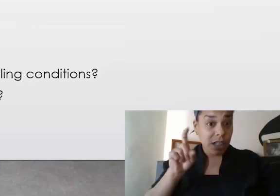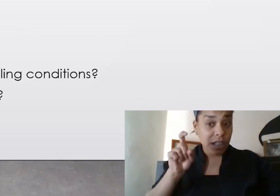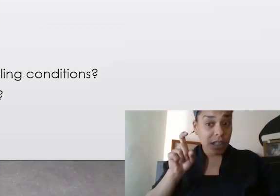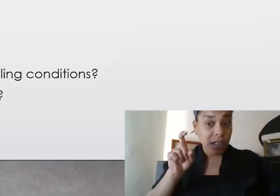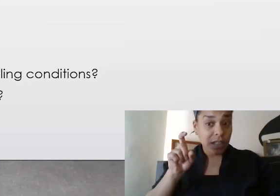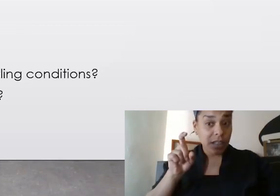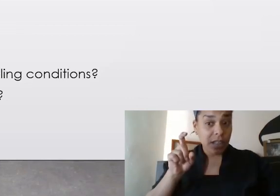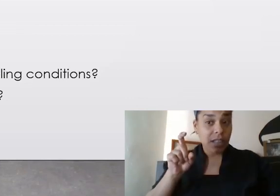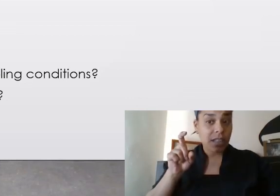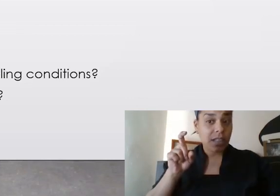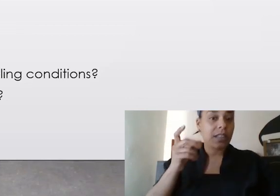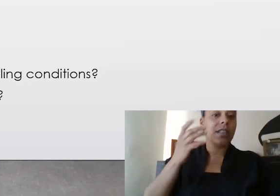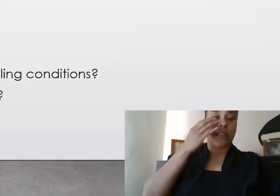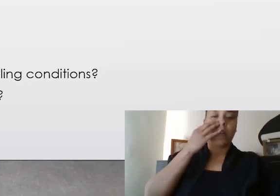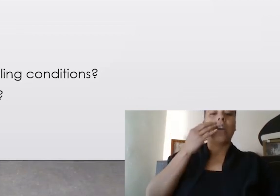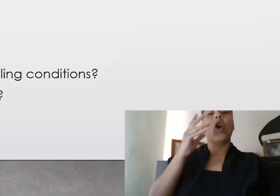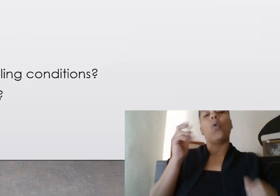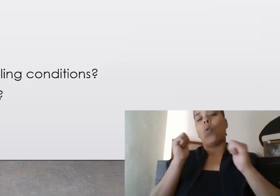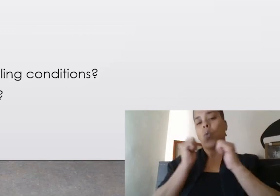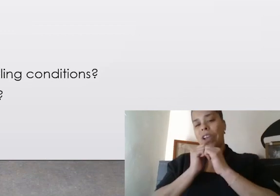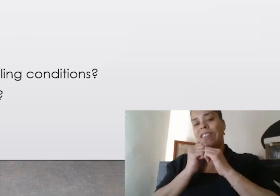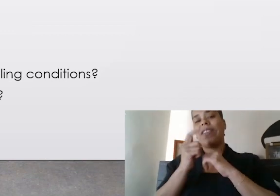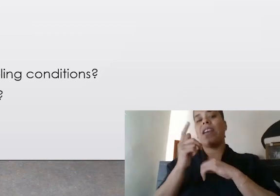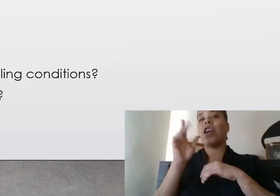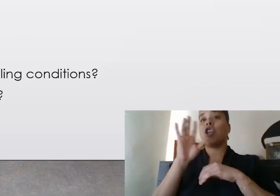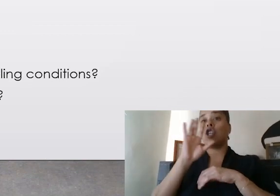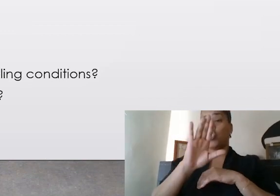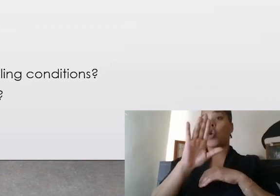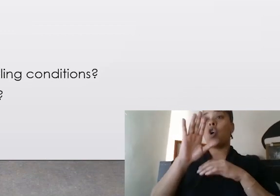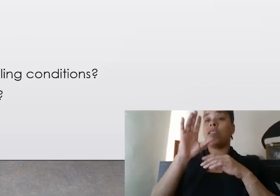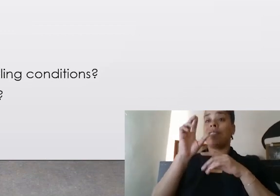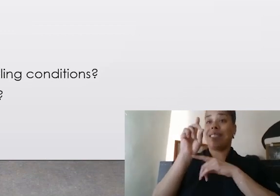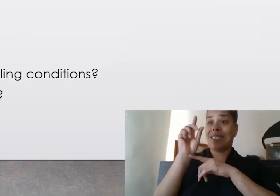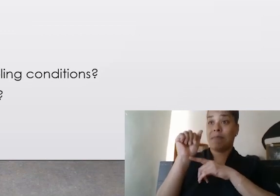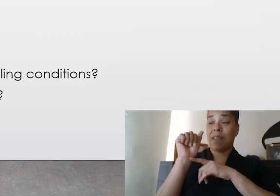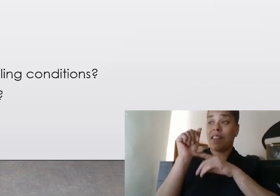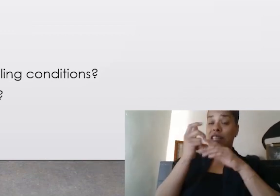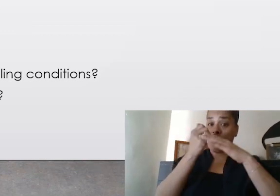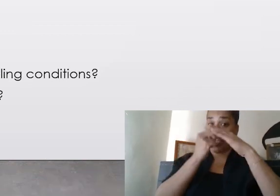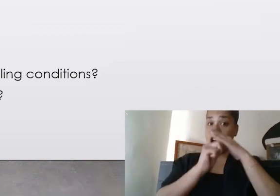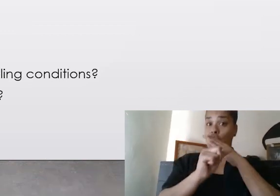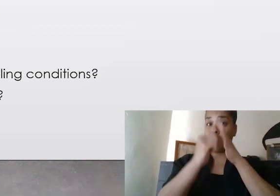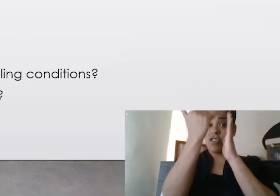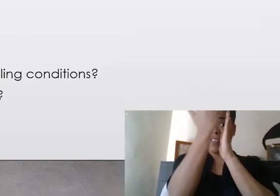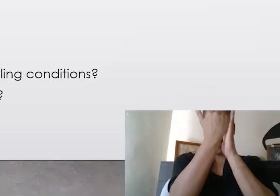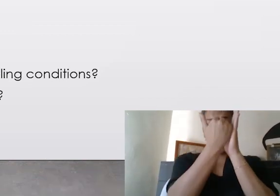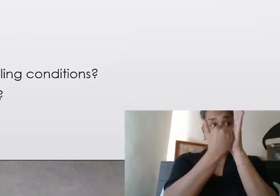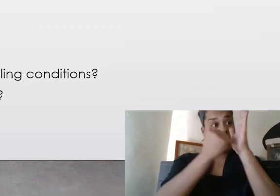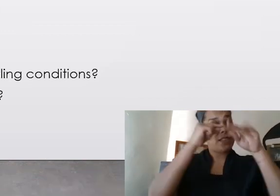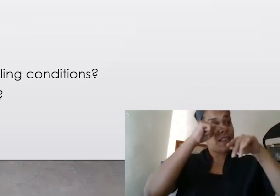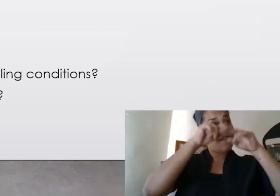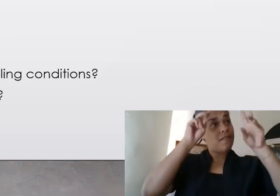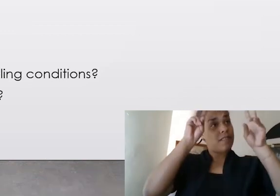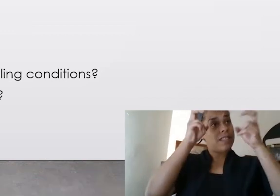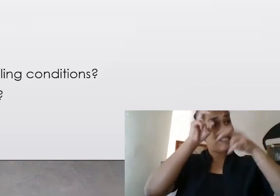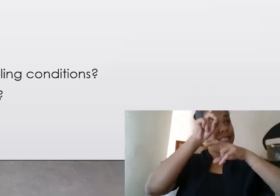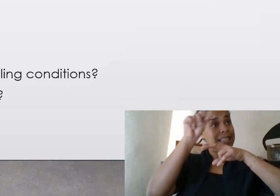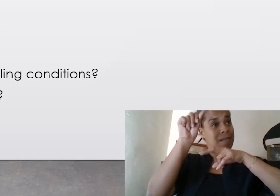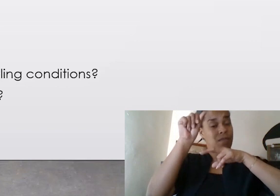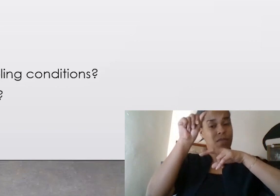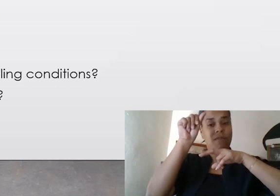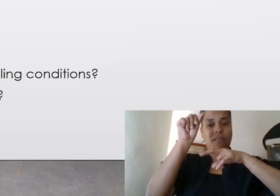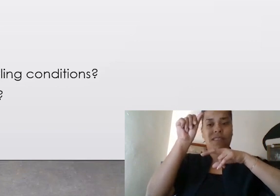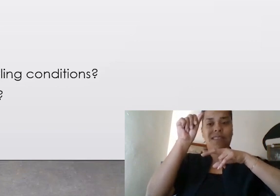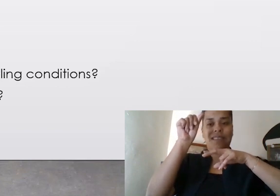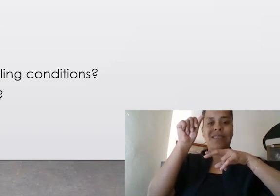condition found on the disabling list? So Social Security has a list of impairments that they refer